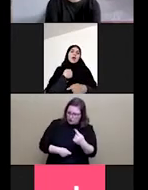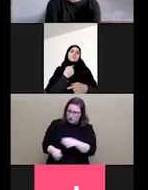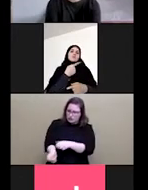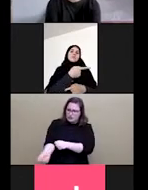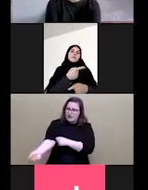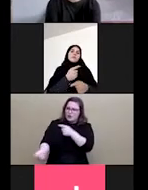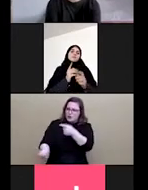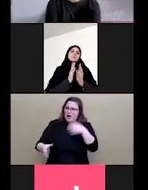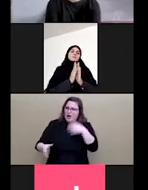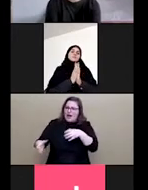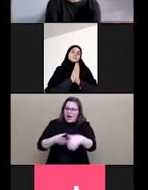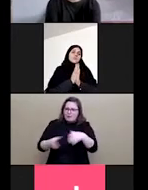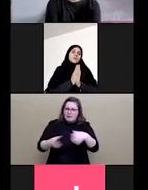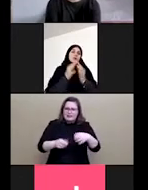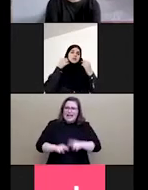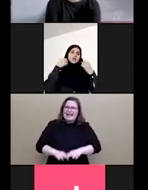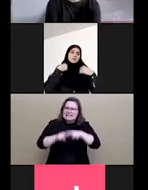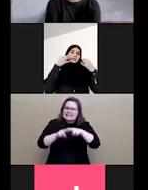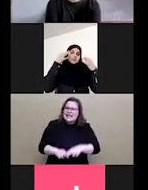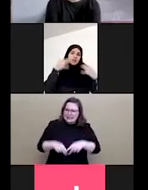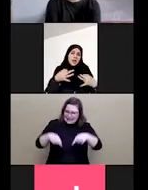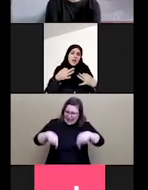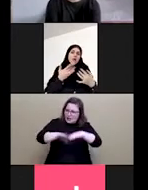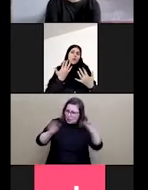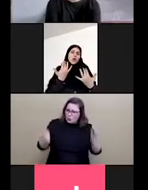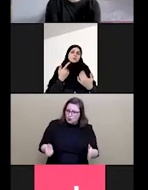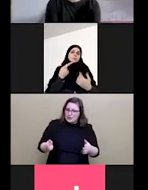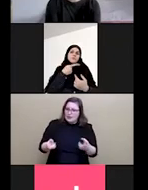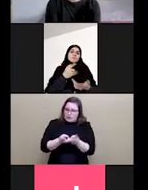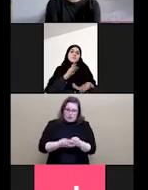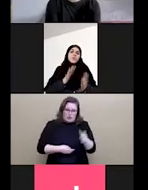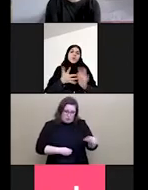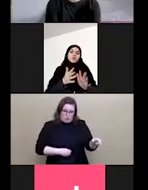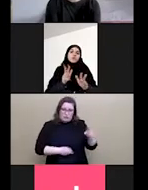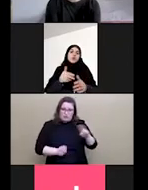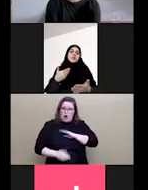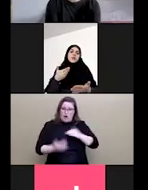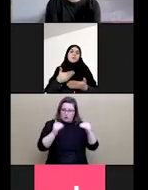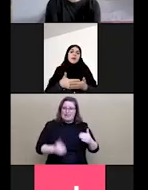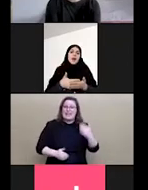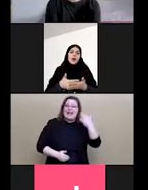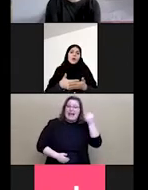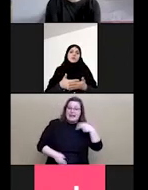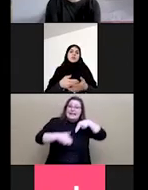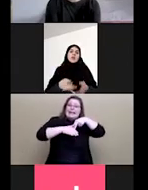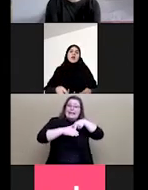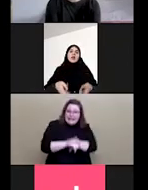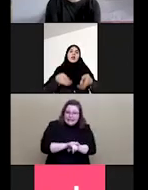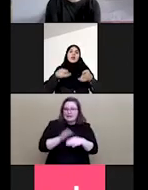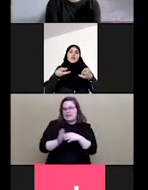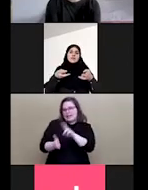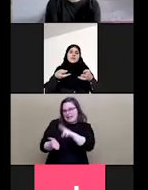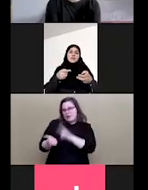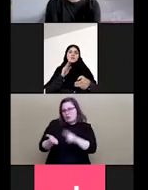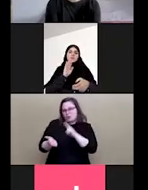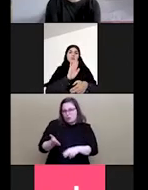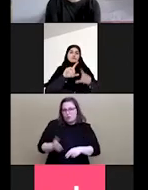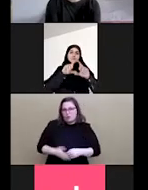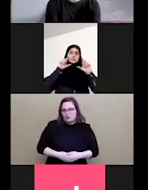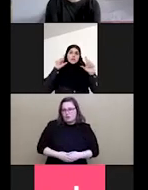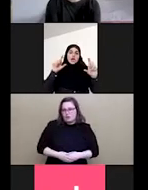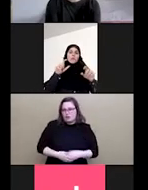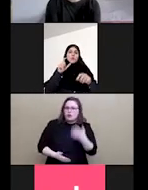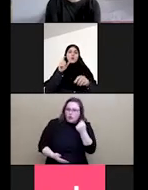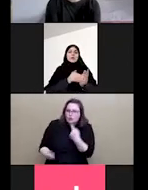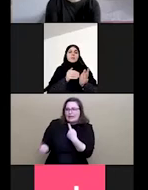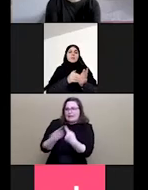adapted the elevator in your building to persons with disabilities so that we can access your office anytime and start discussing